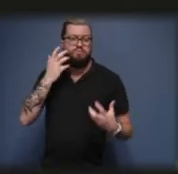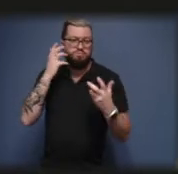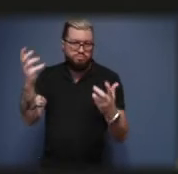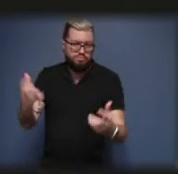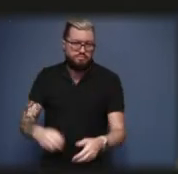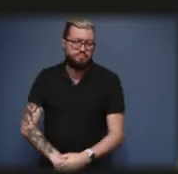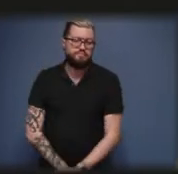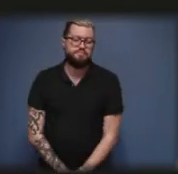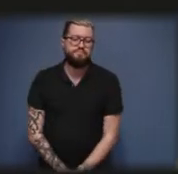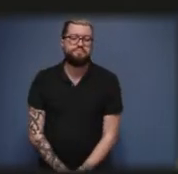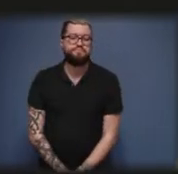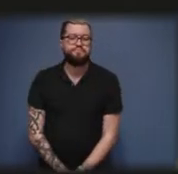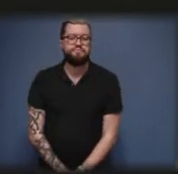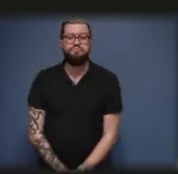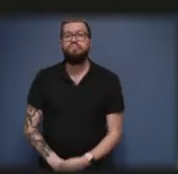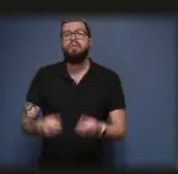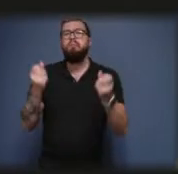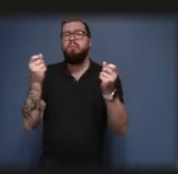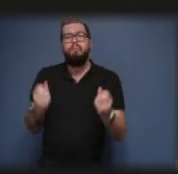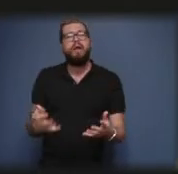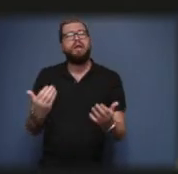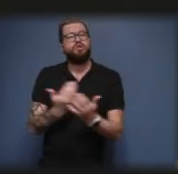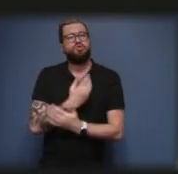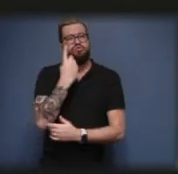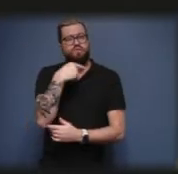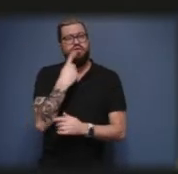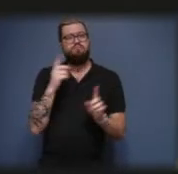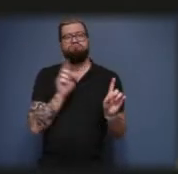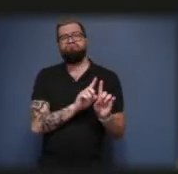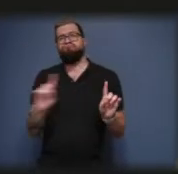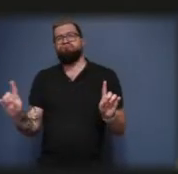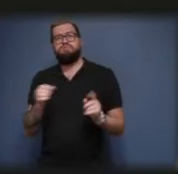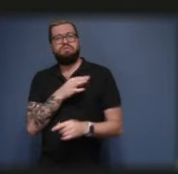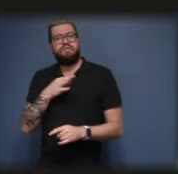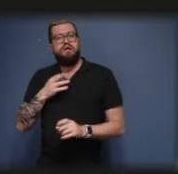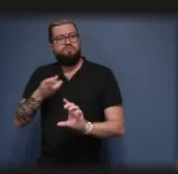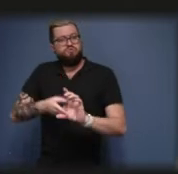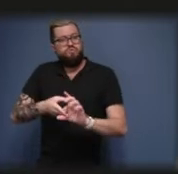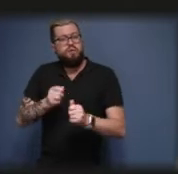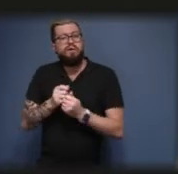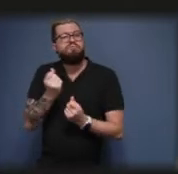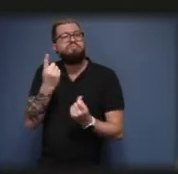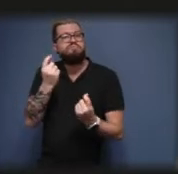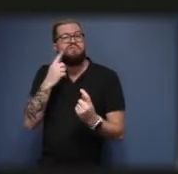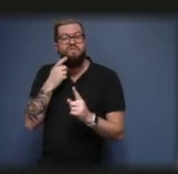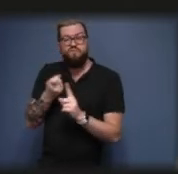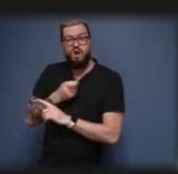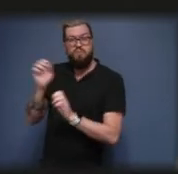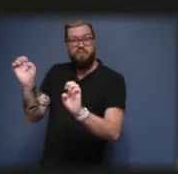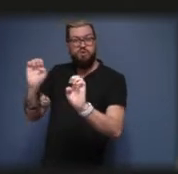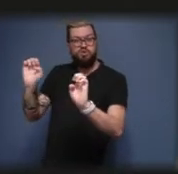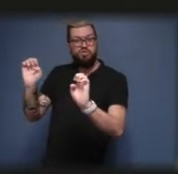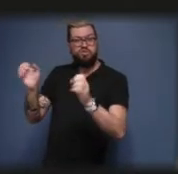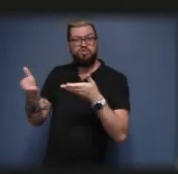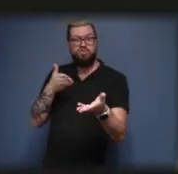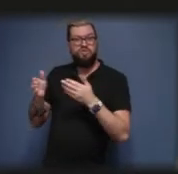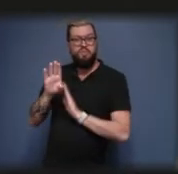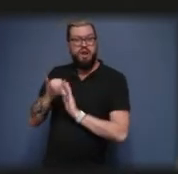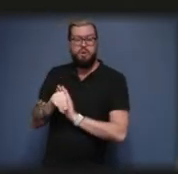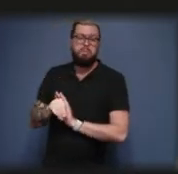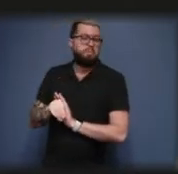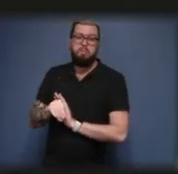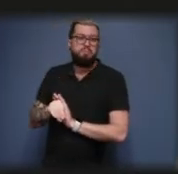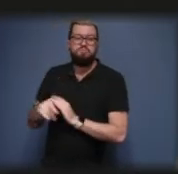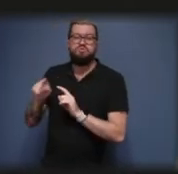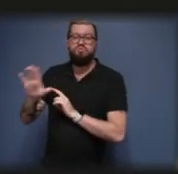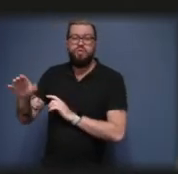We have a lot of new faces on our team. Many don't come from the emergency services background, so the shock of